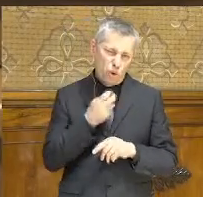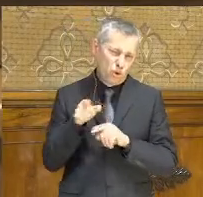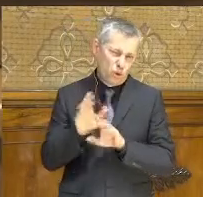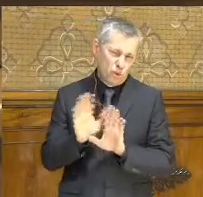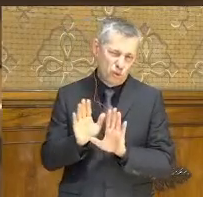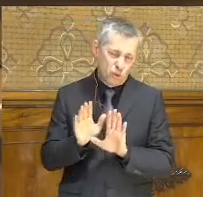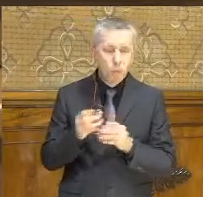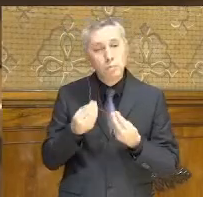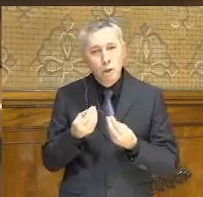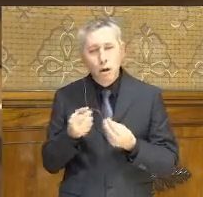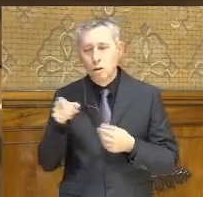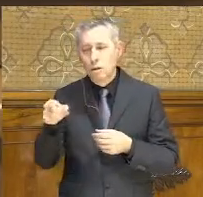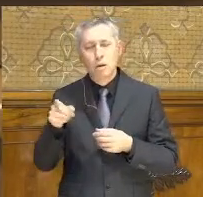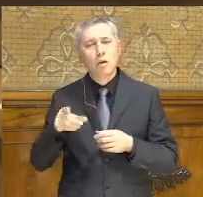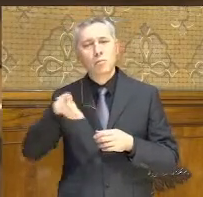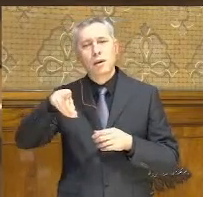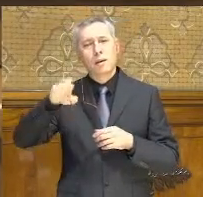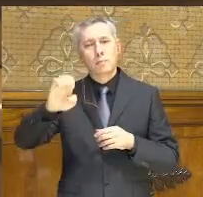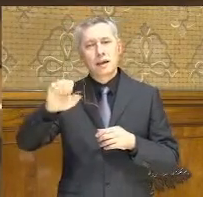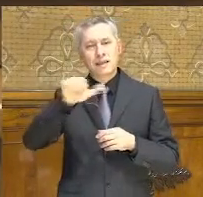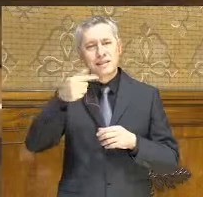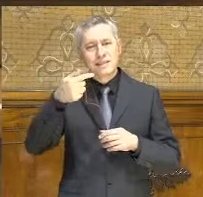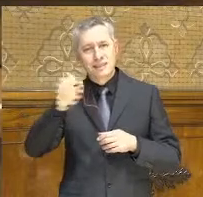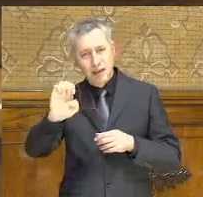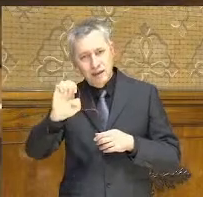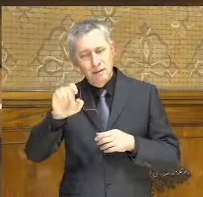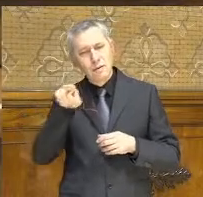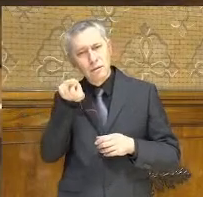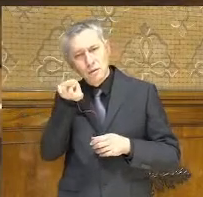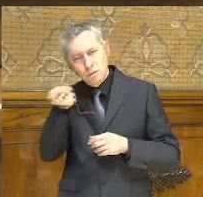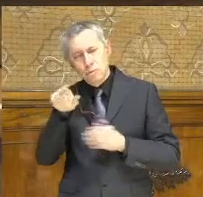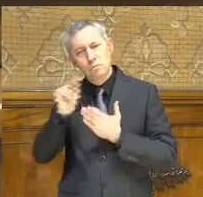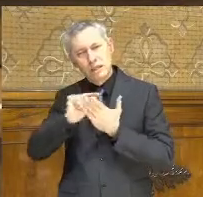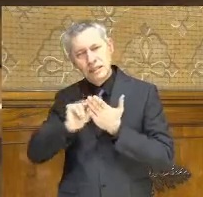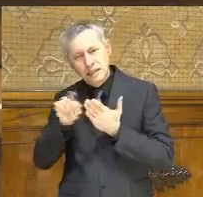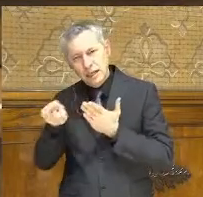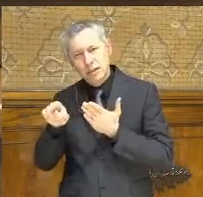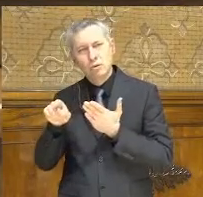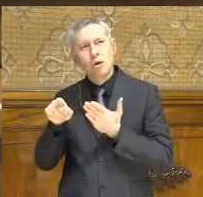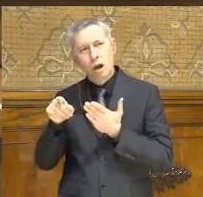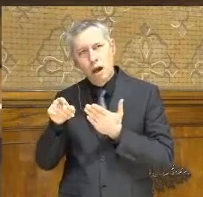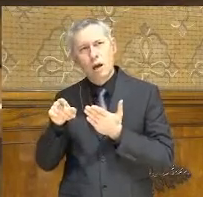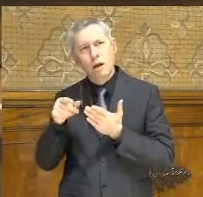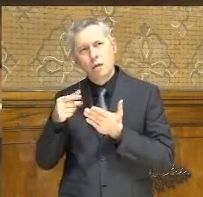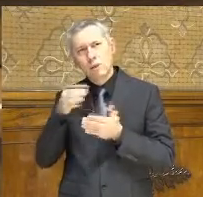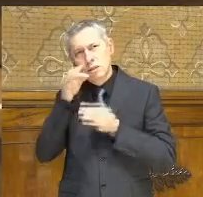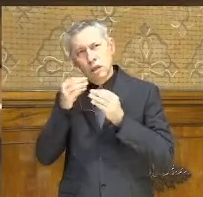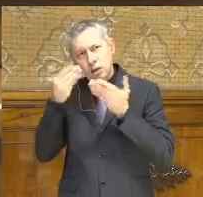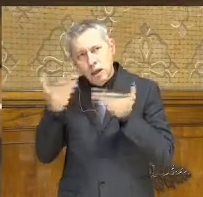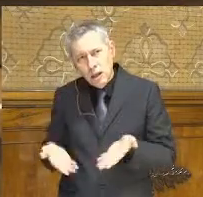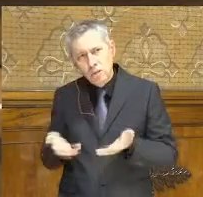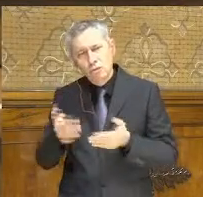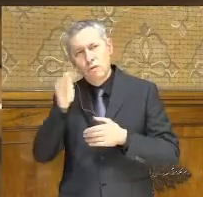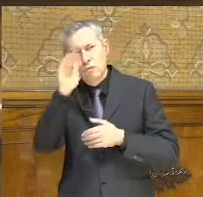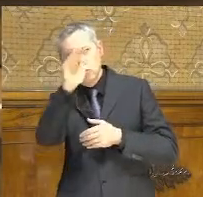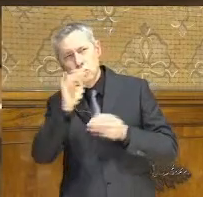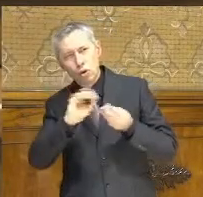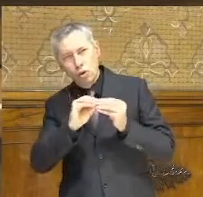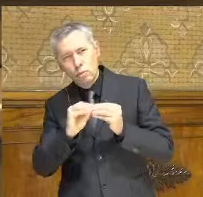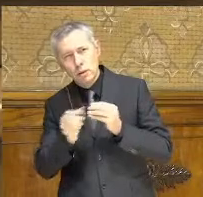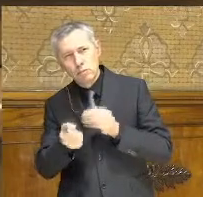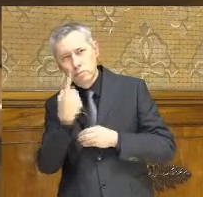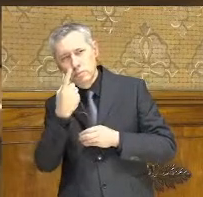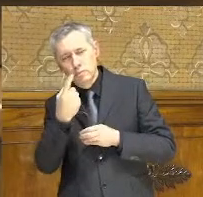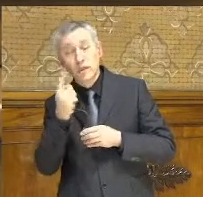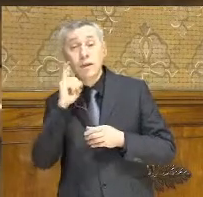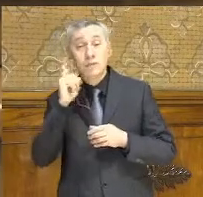to create a past and a future. But what if there are moments when you are unprepared?